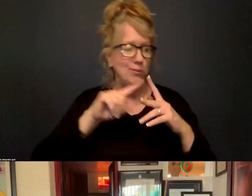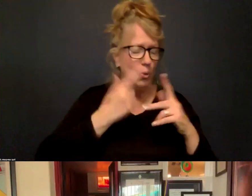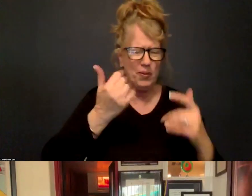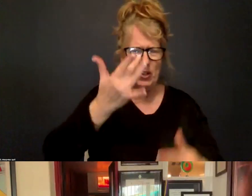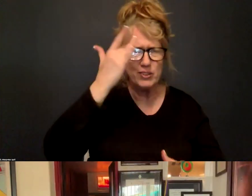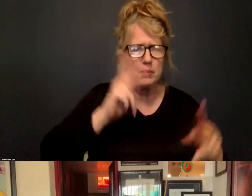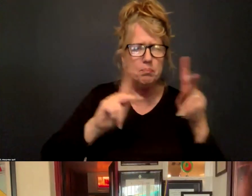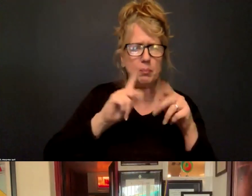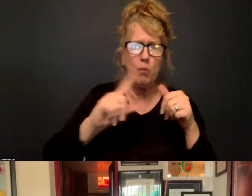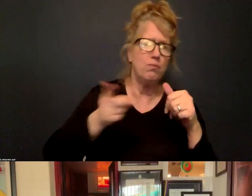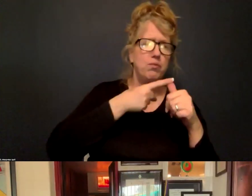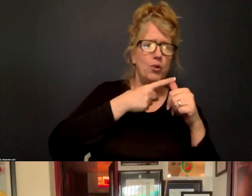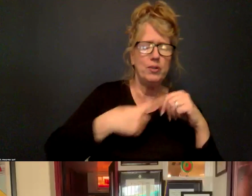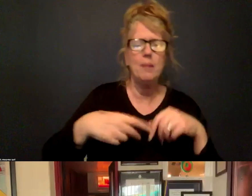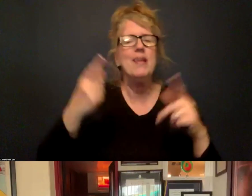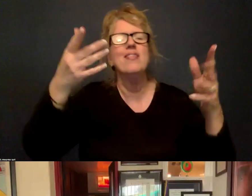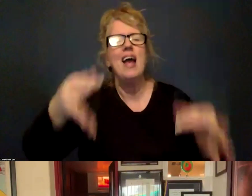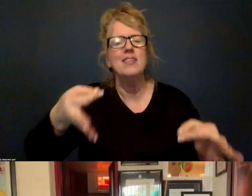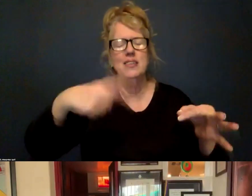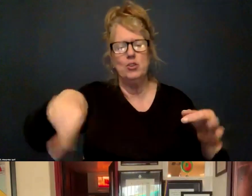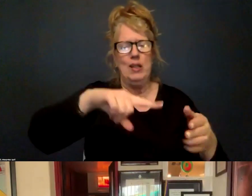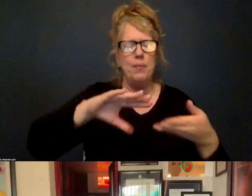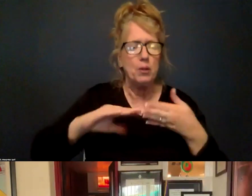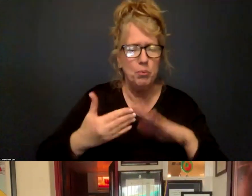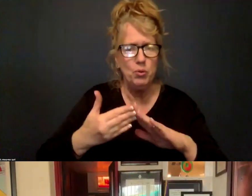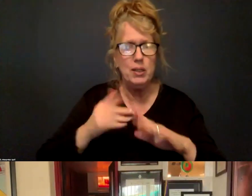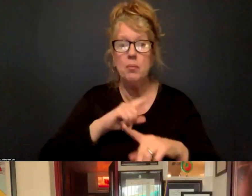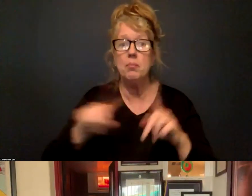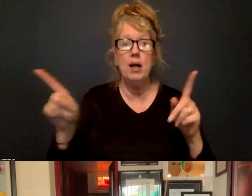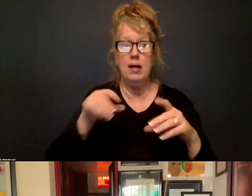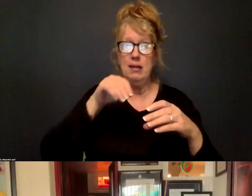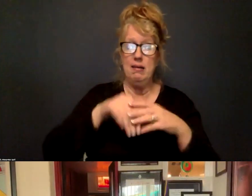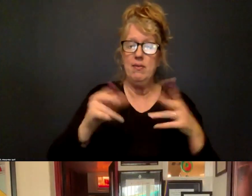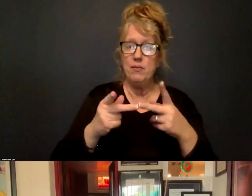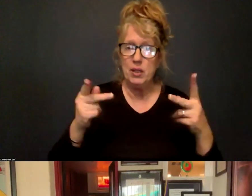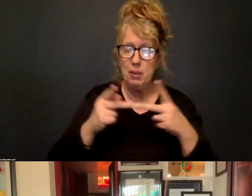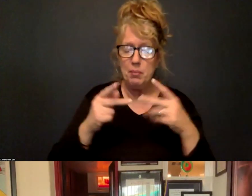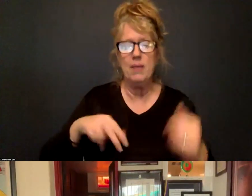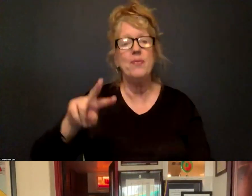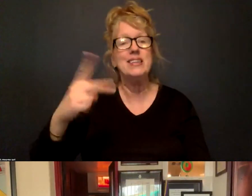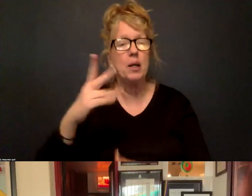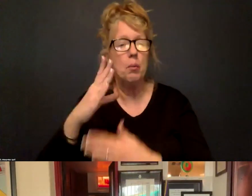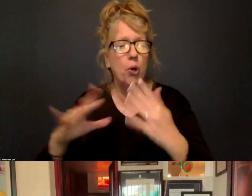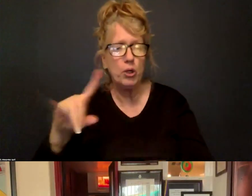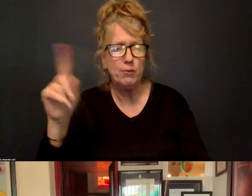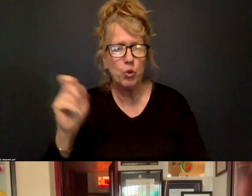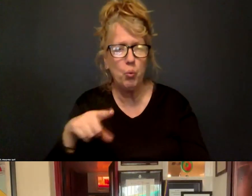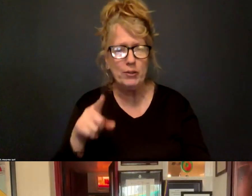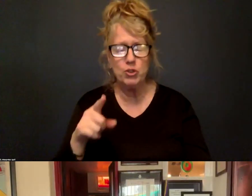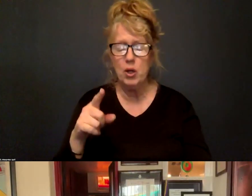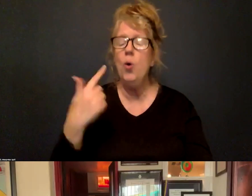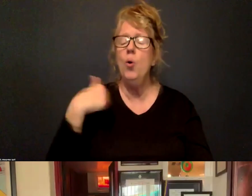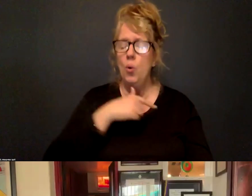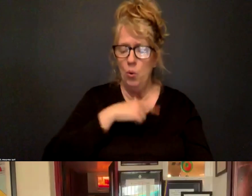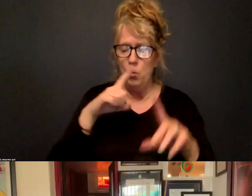That's a decision for communities to make. But within the facility, to sort of the second half of your question, we